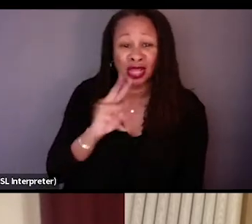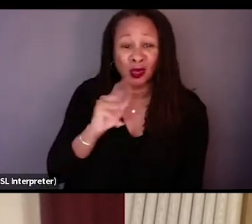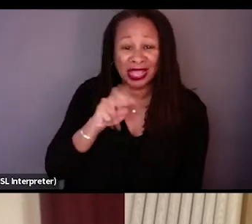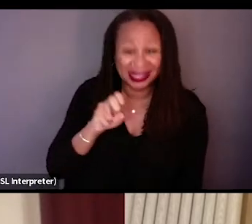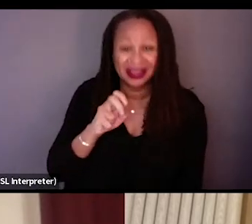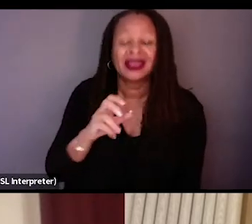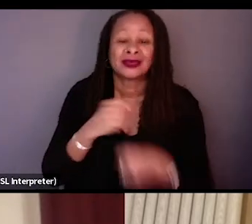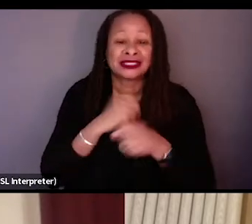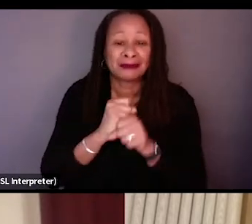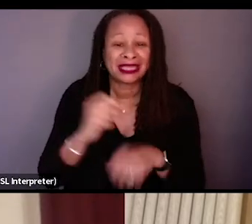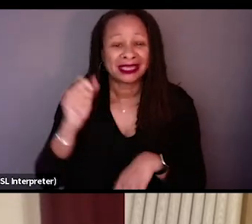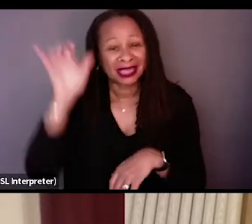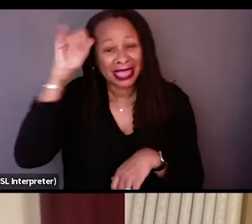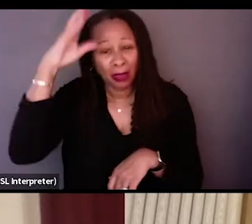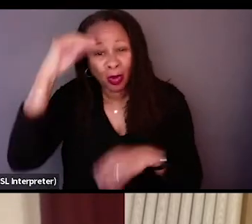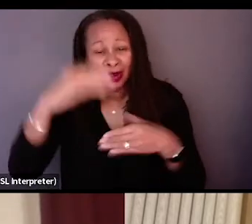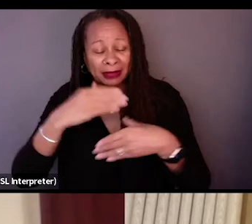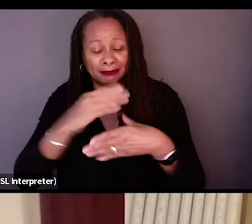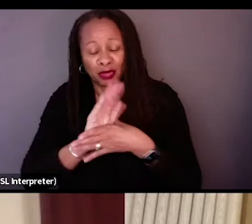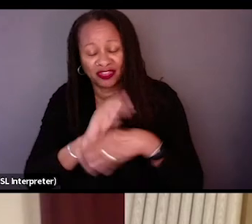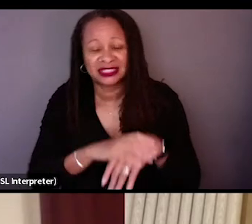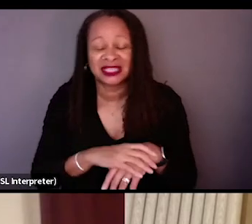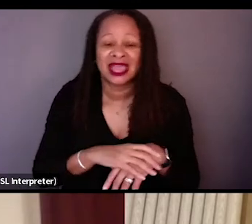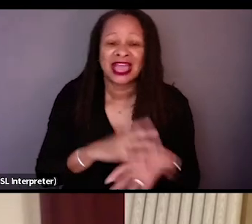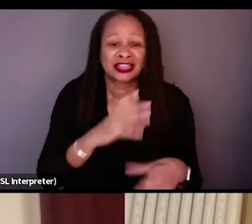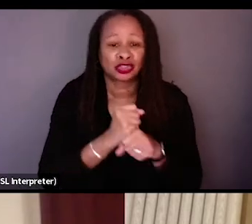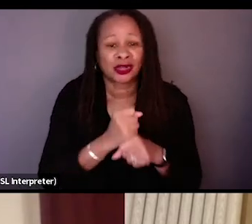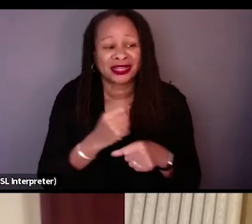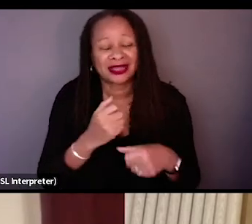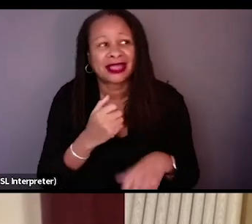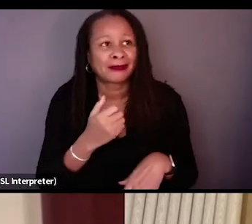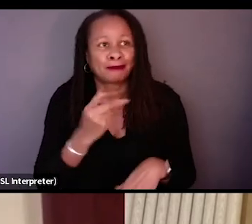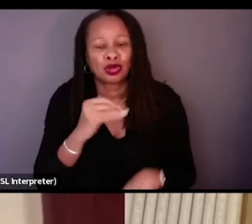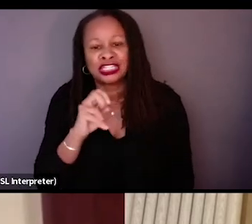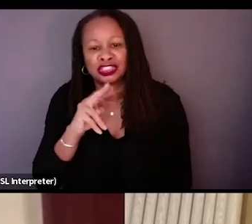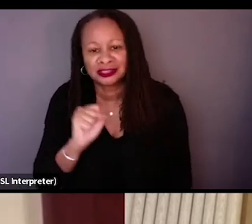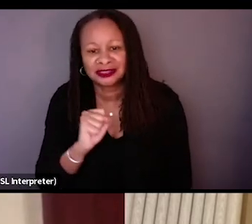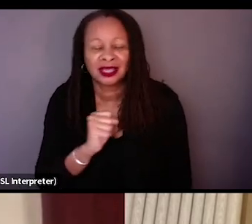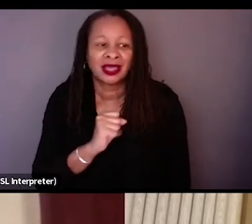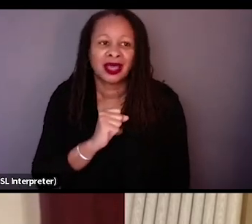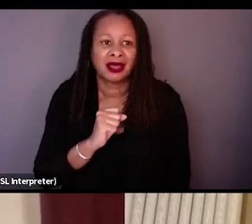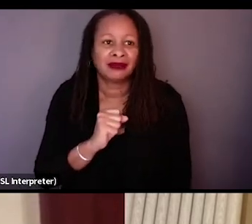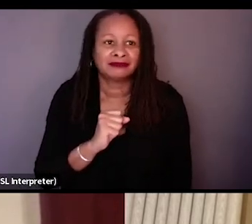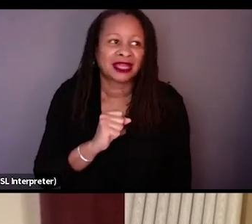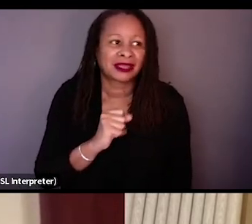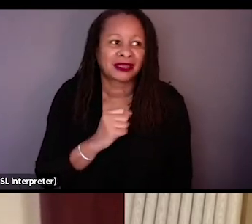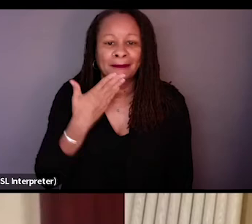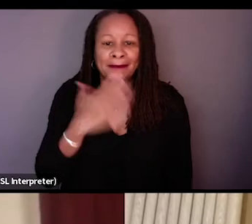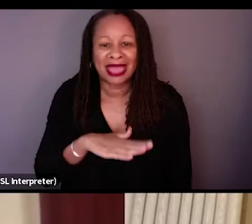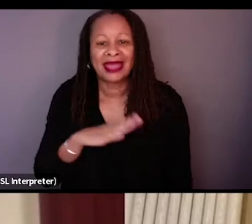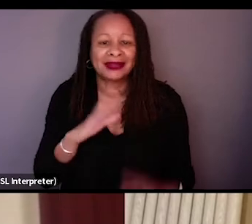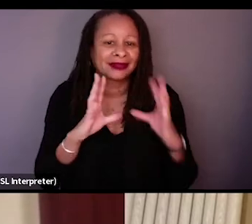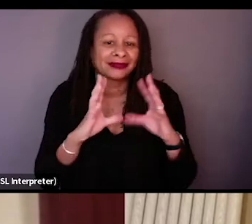the revisionist cowboy movies like Bad Company that were trying to say the West was different. Yeah, the West was different. There were Black people in it. So to make a